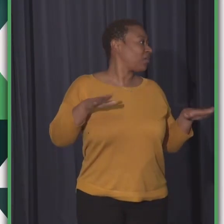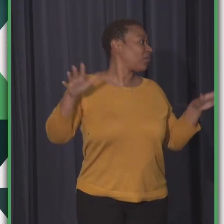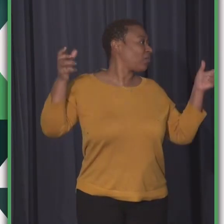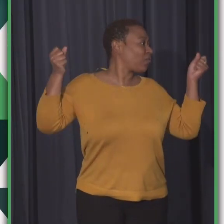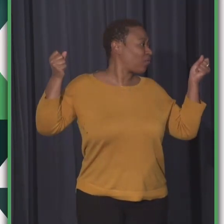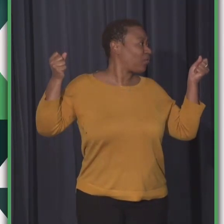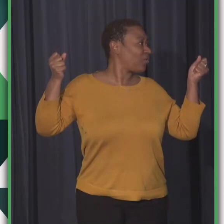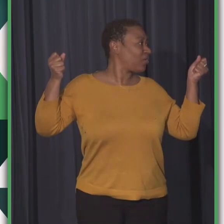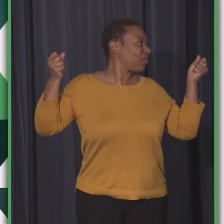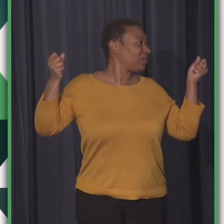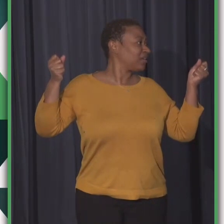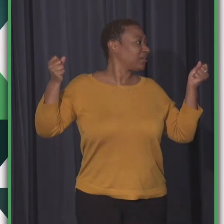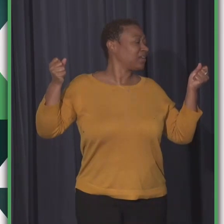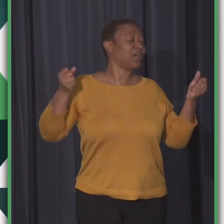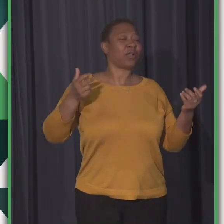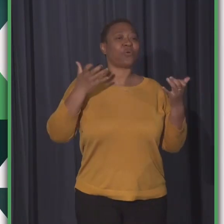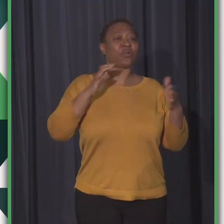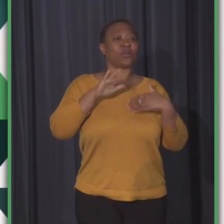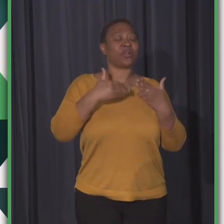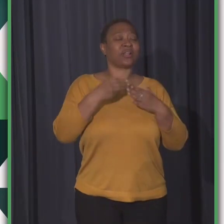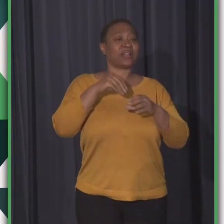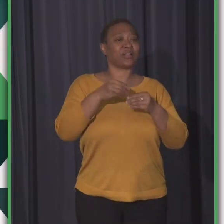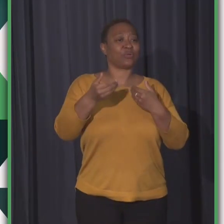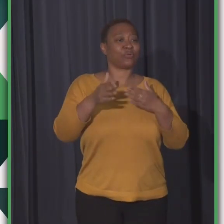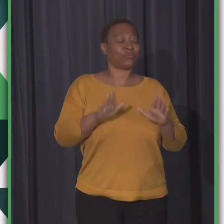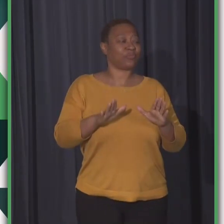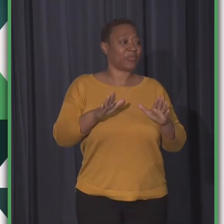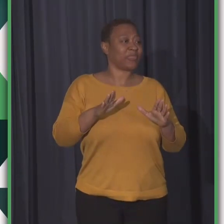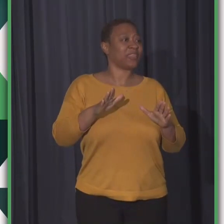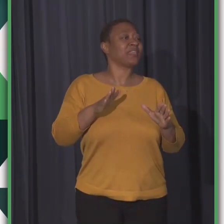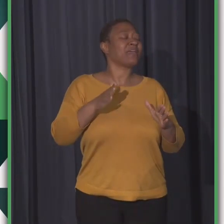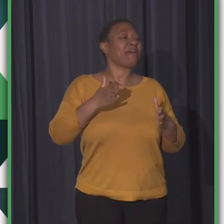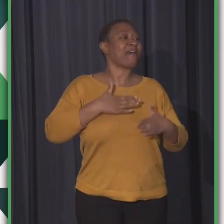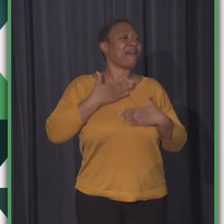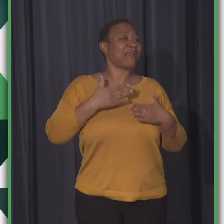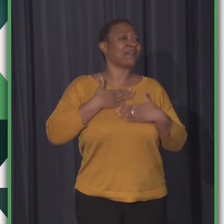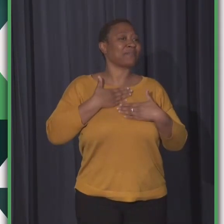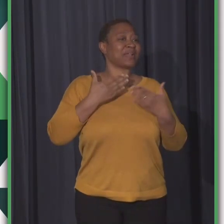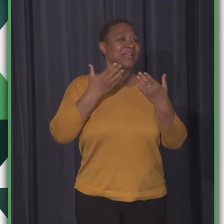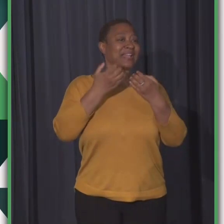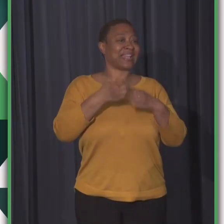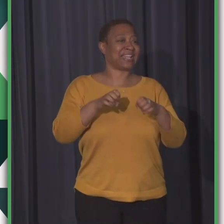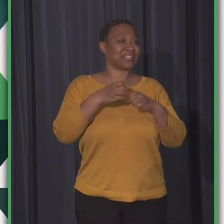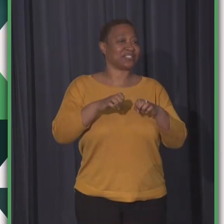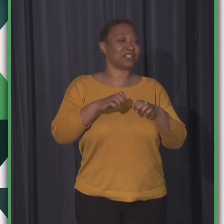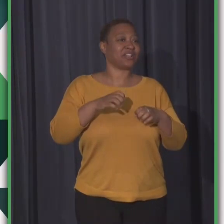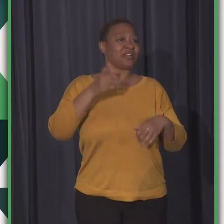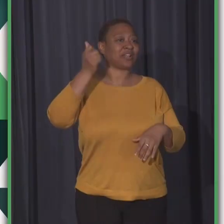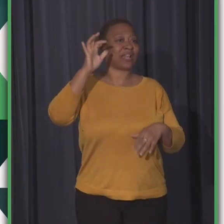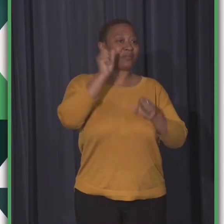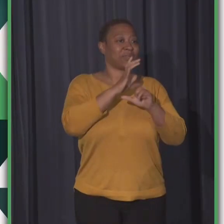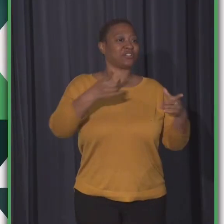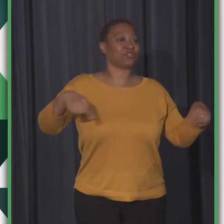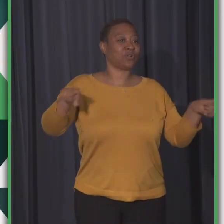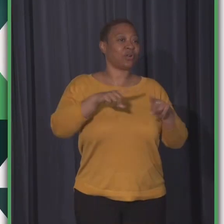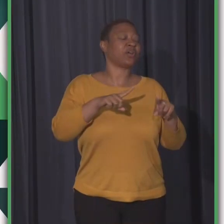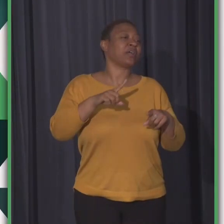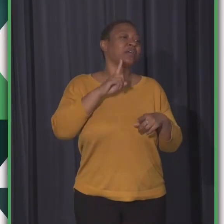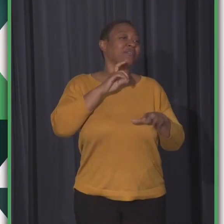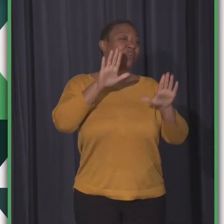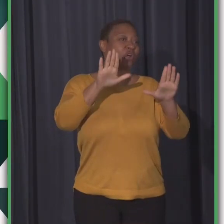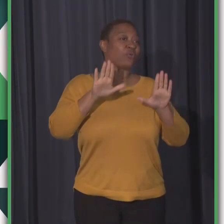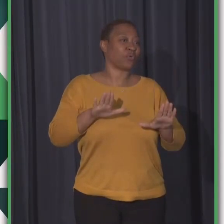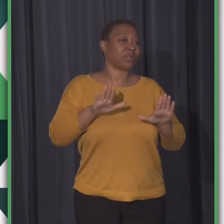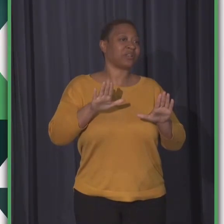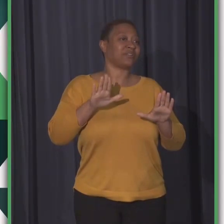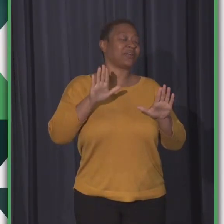I want to wish everyone in the room and everyone that was here even early a very happy Easter. May God bless you all, and may you have a